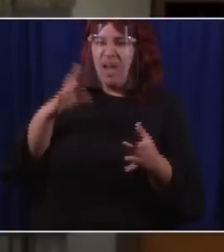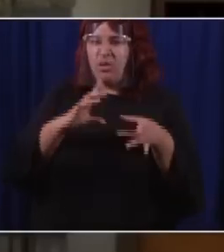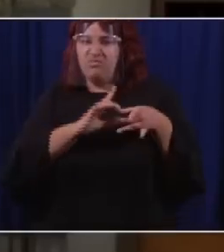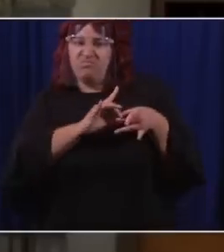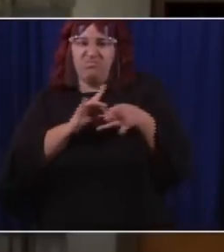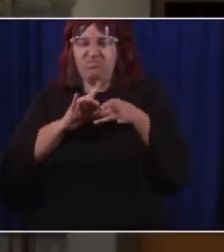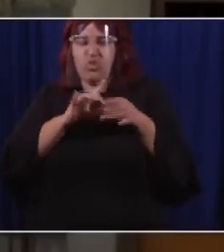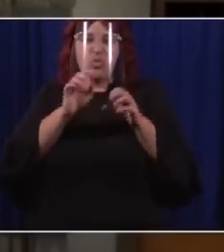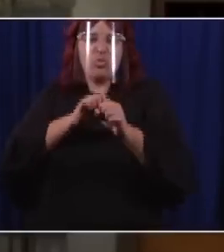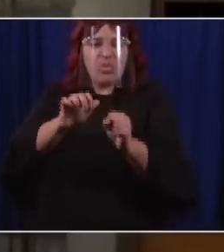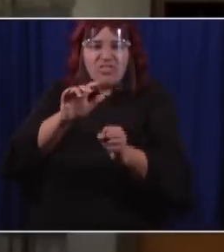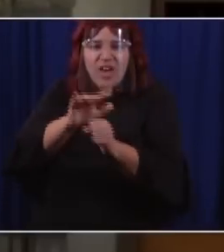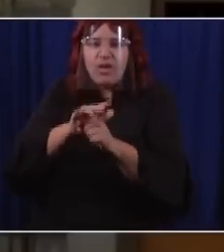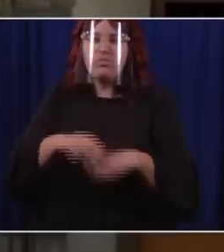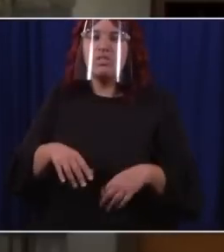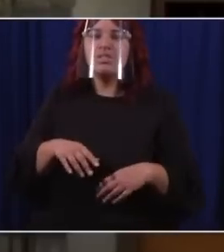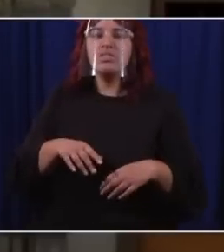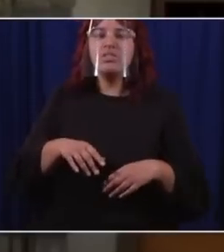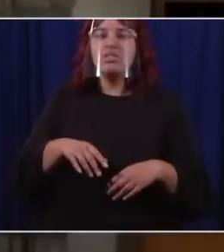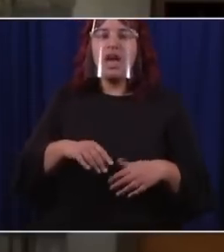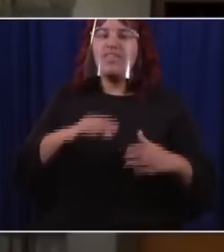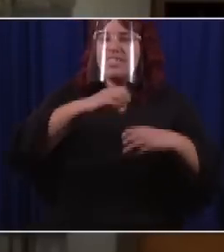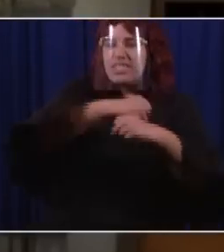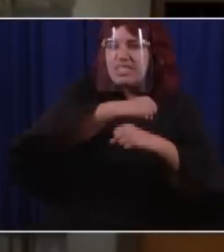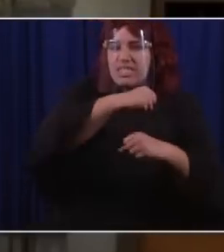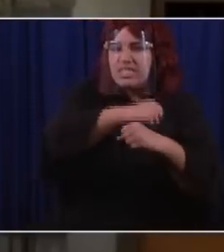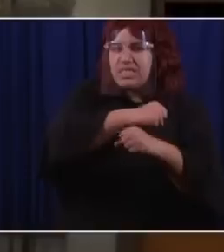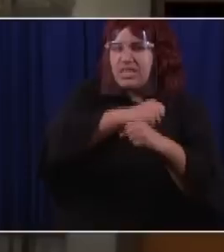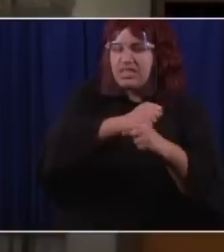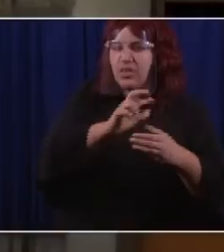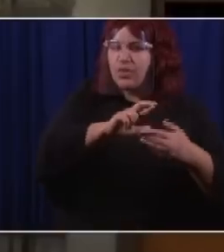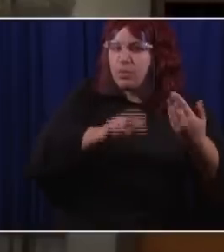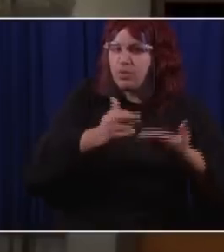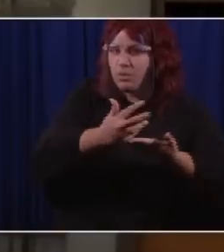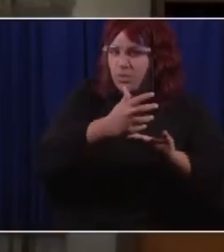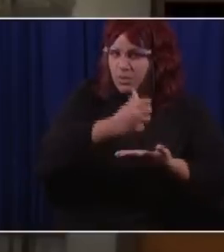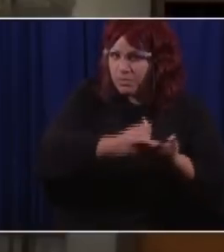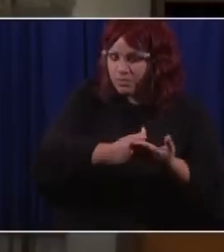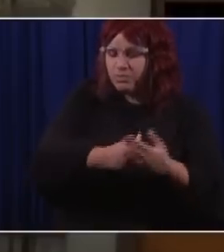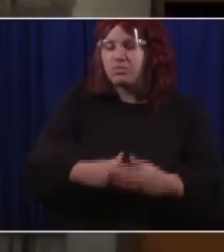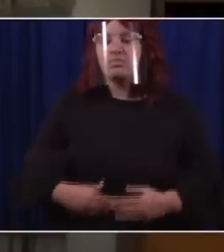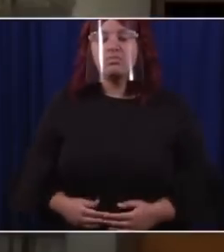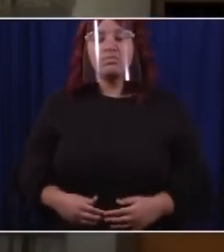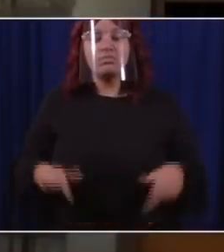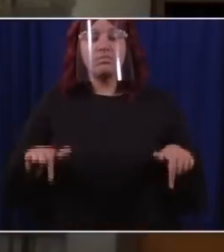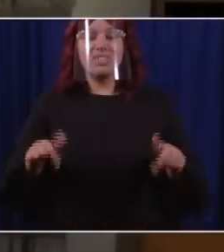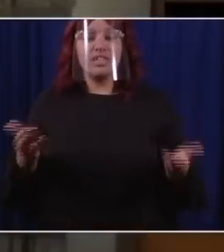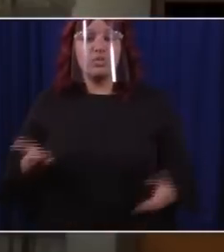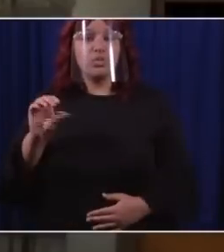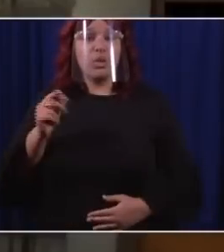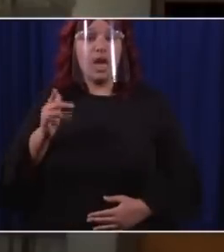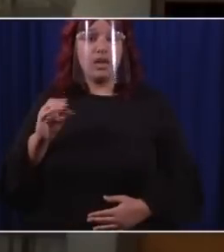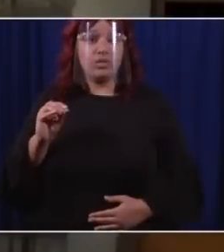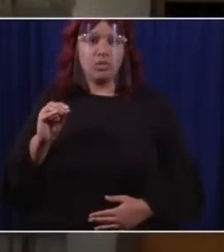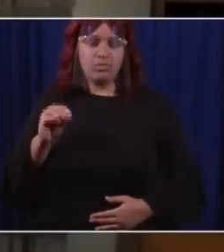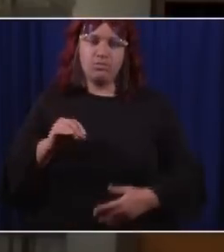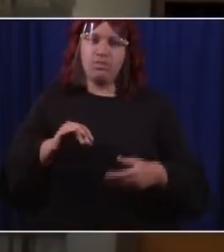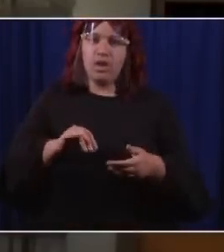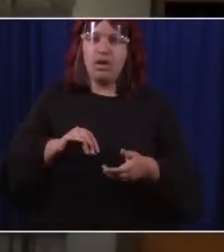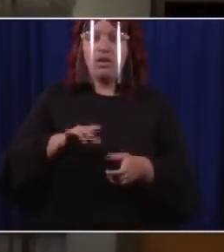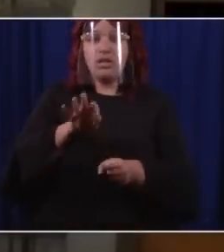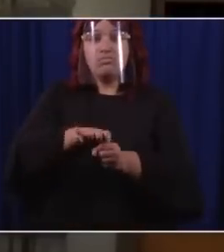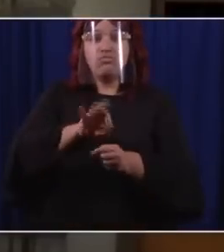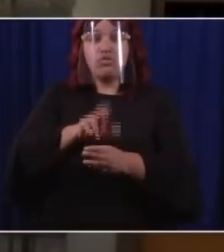negative statistics. So given President Trump's solid victory in Ohio, and given how much,